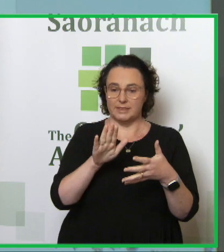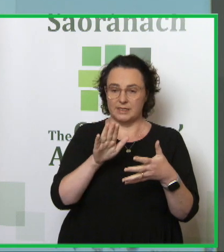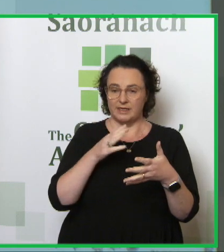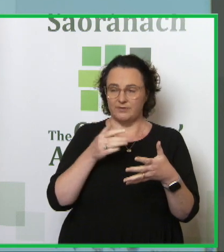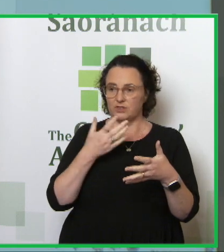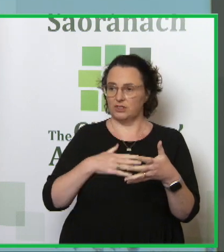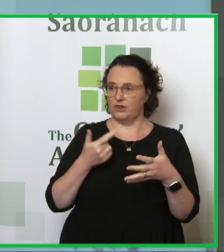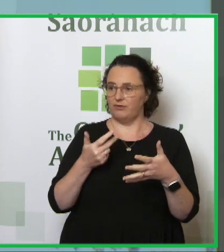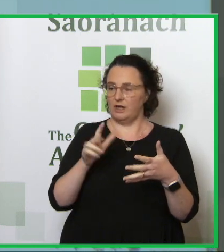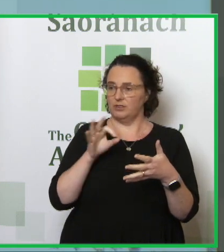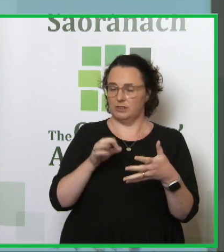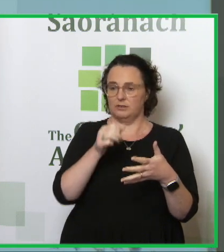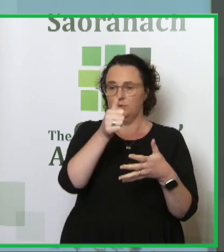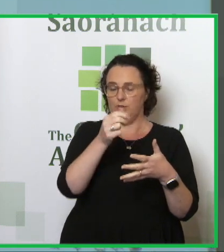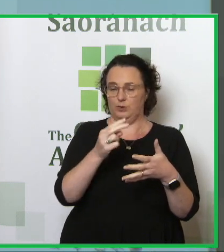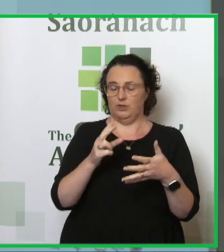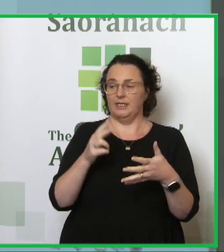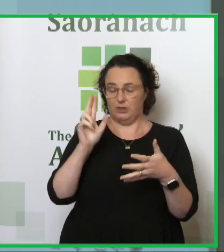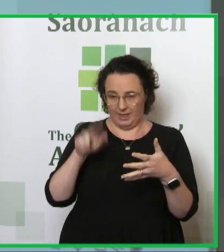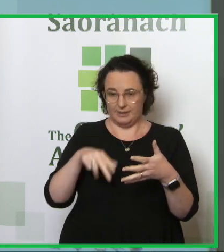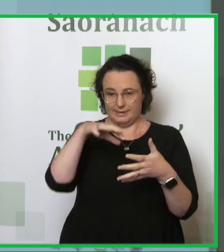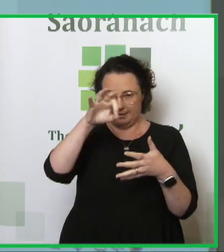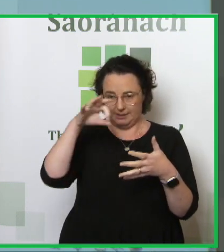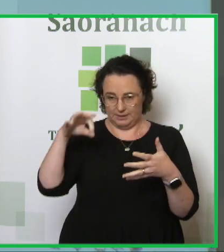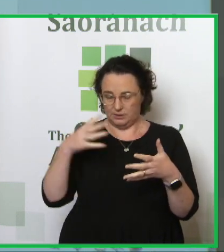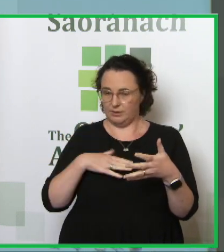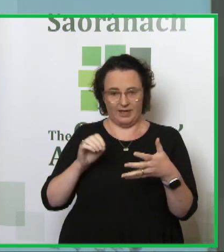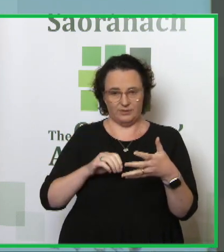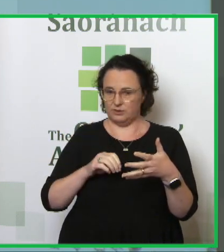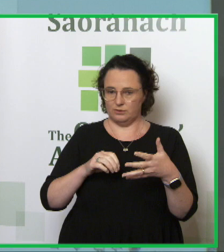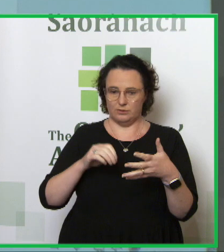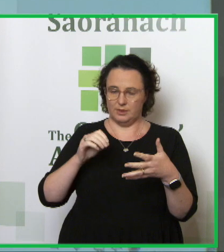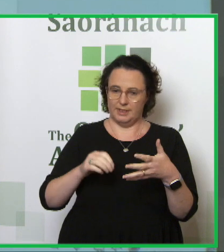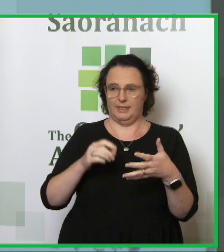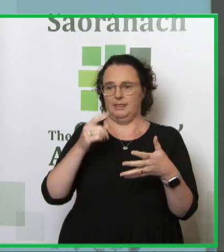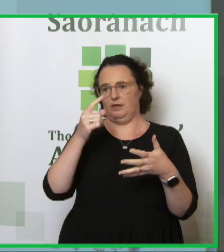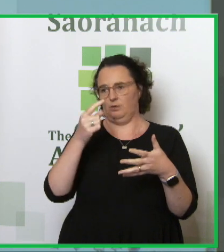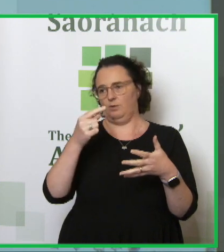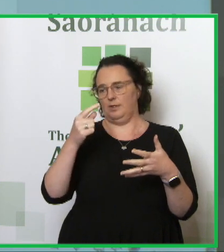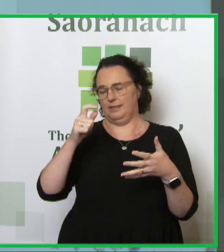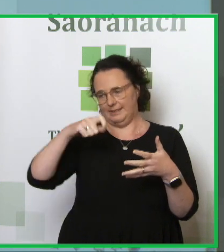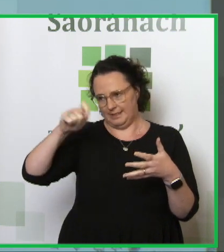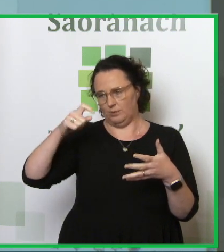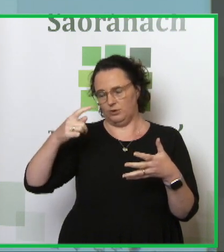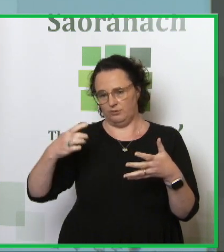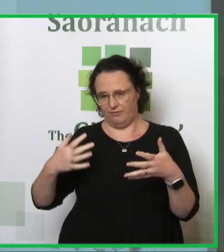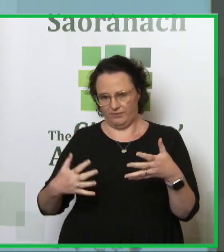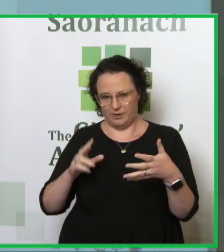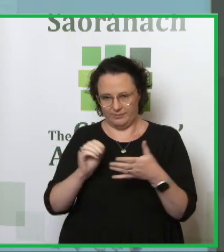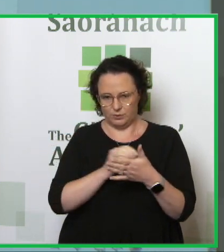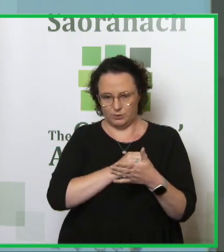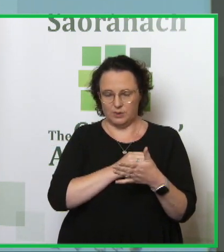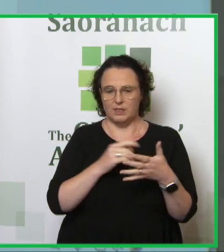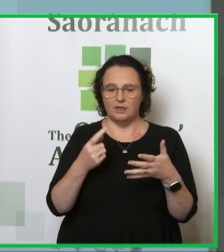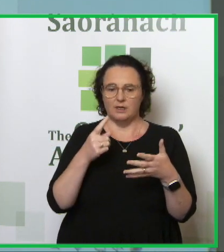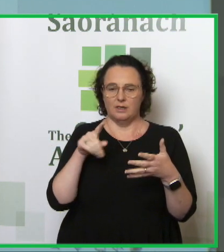only 3 options yet you'd actually contemplate and support, put in just 3 options, 1, 2 and 3. Similarly then, you get to the